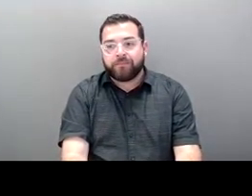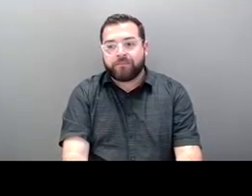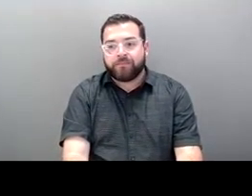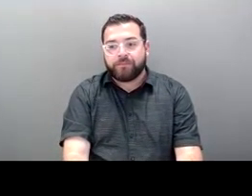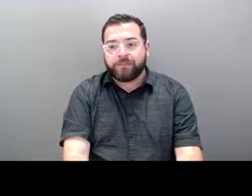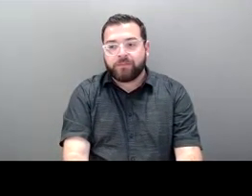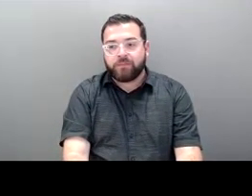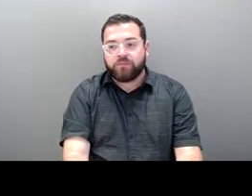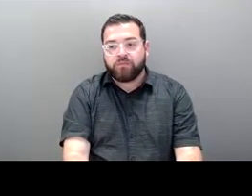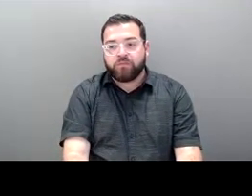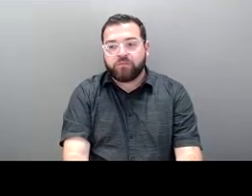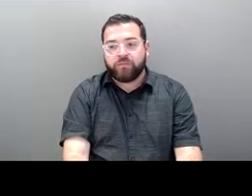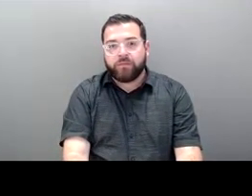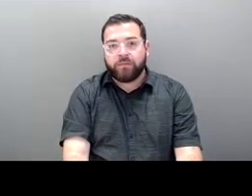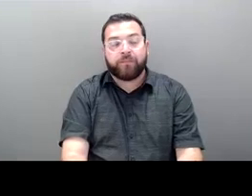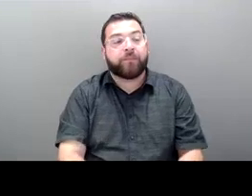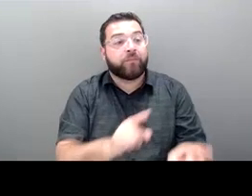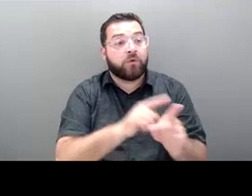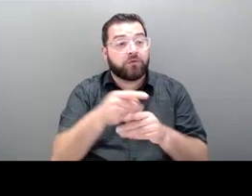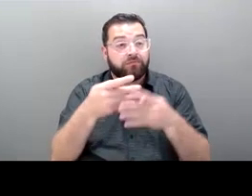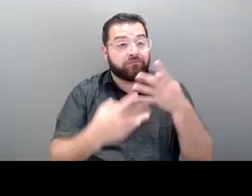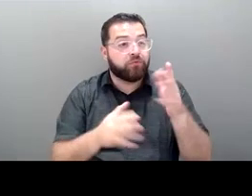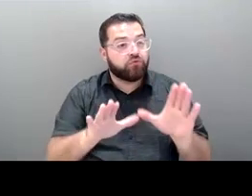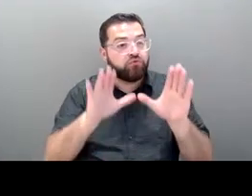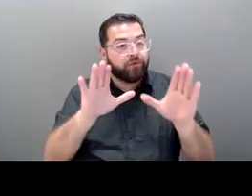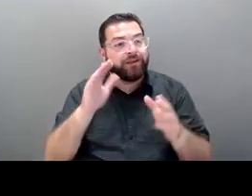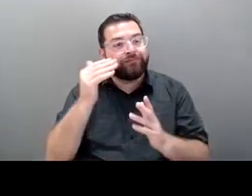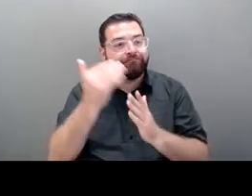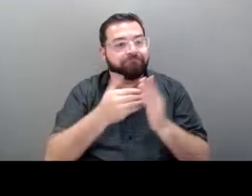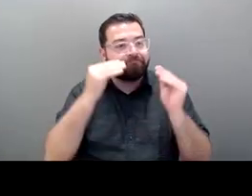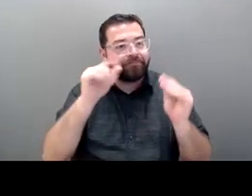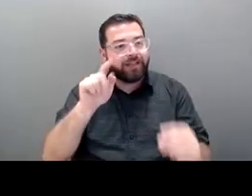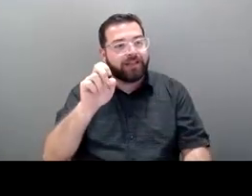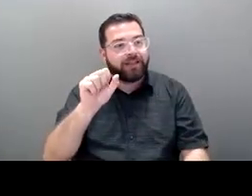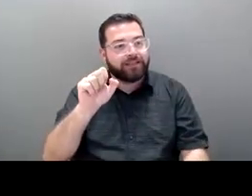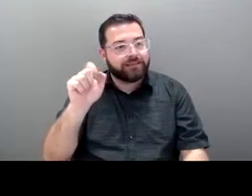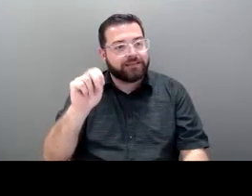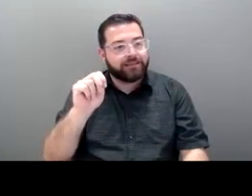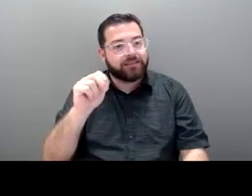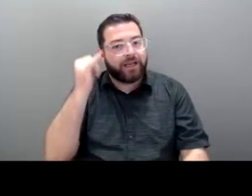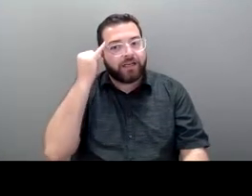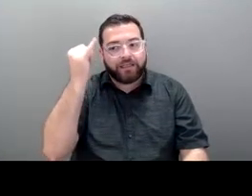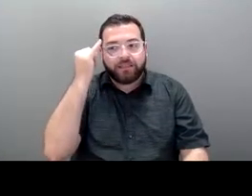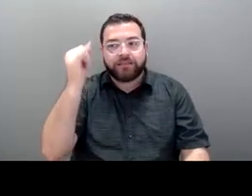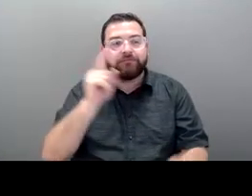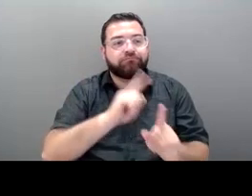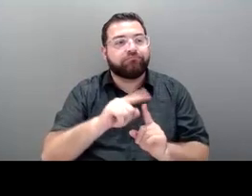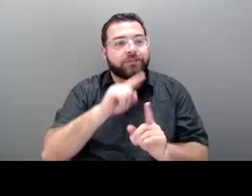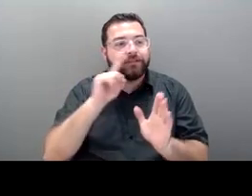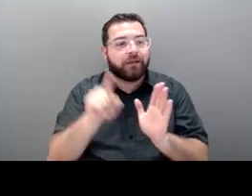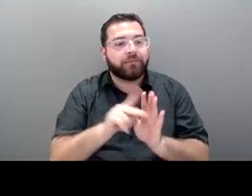these great lesson ideas that are super cool, all these assignments that folks have put together and are